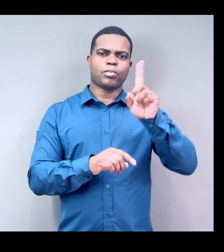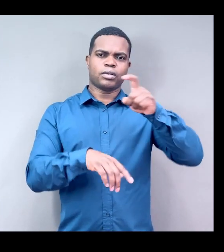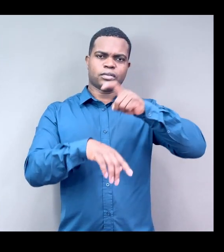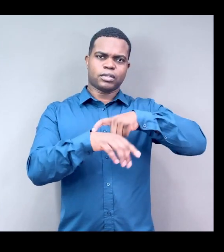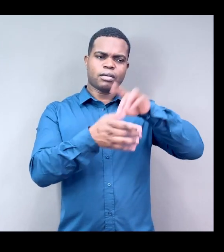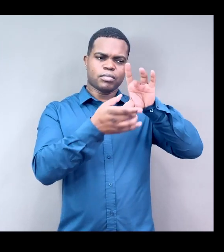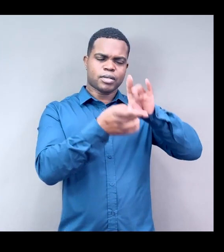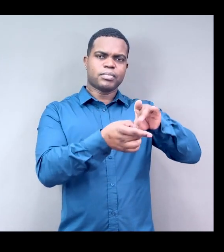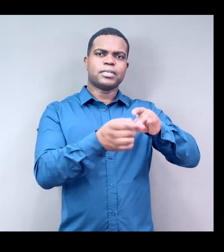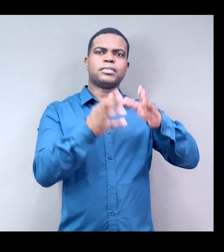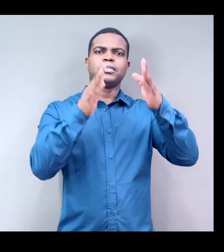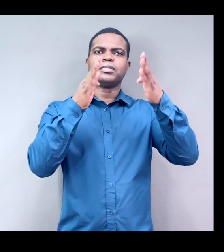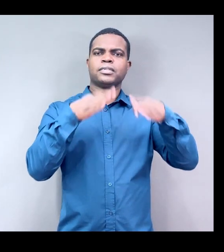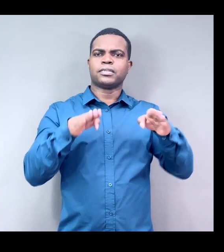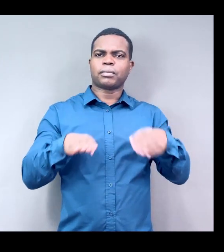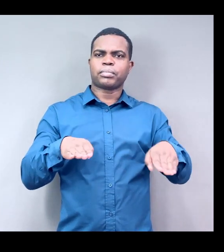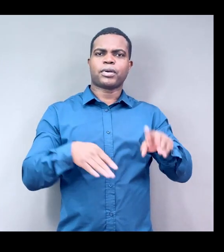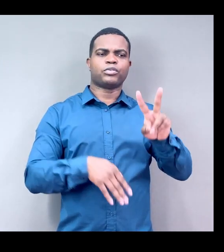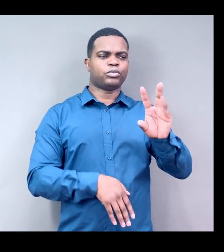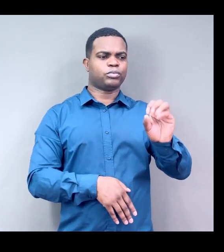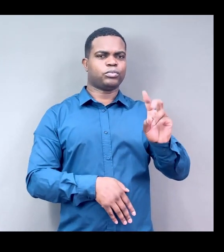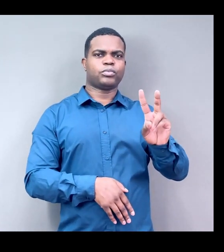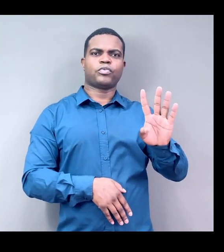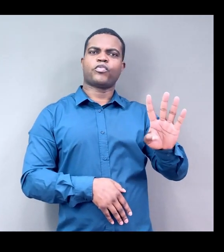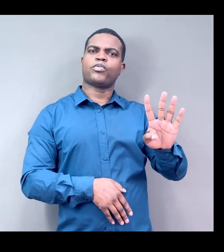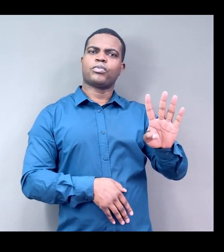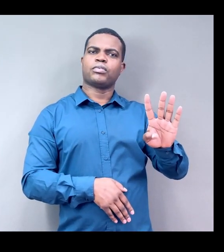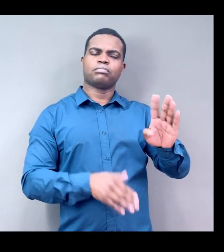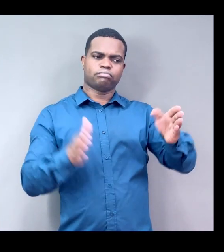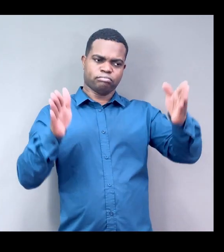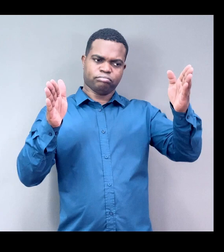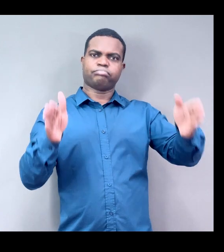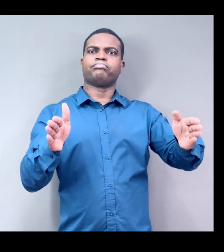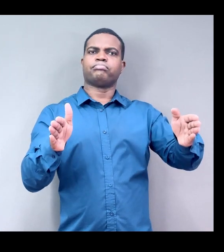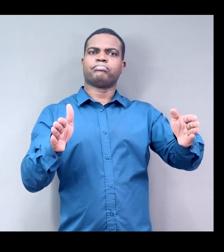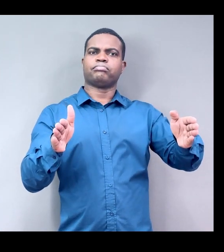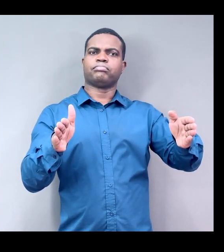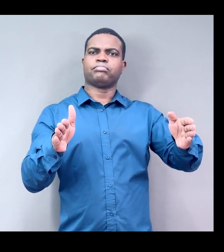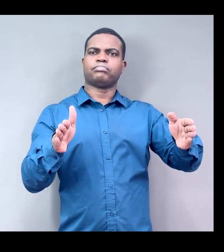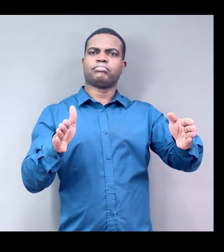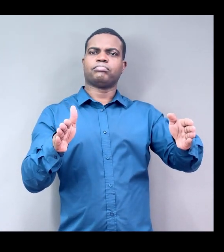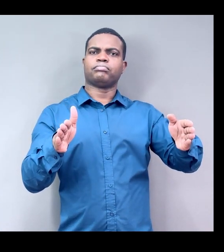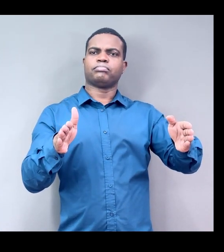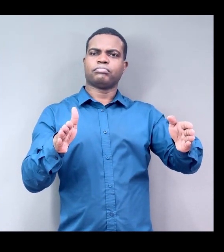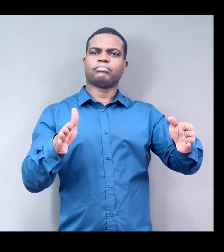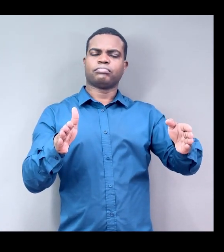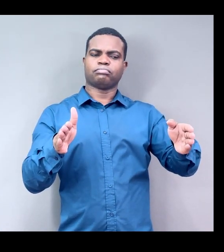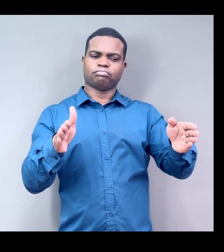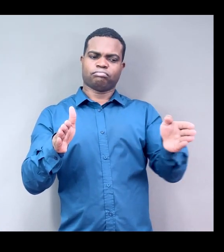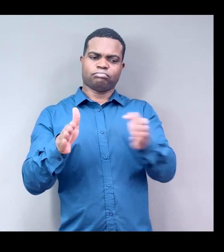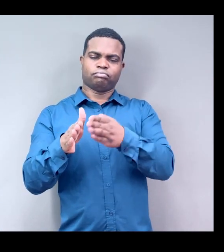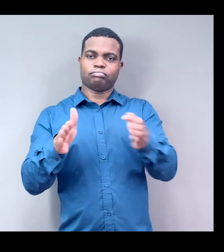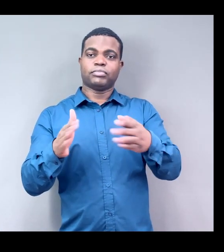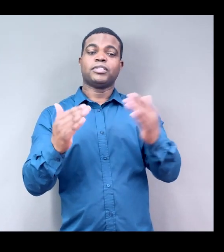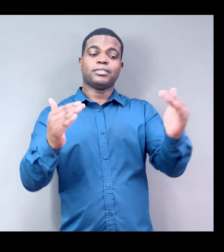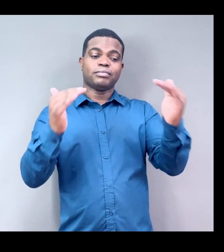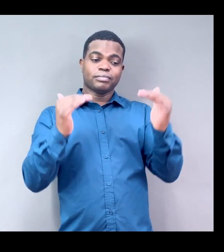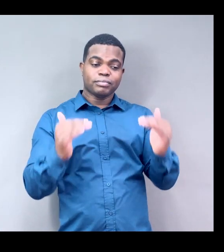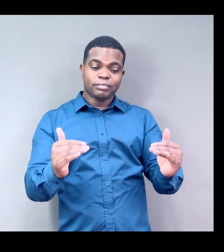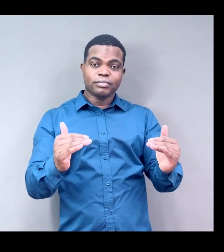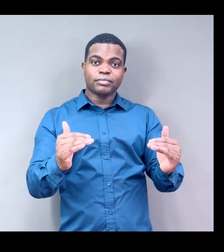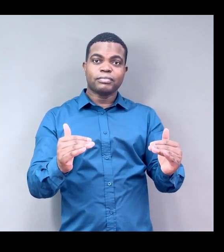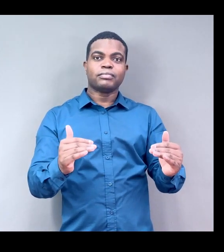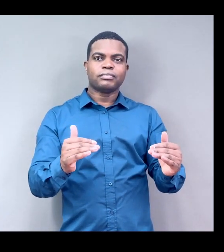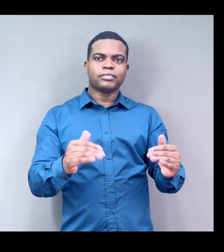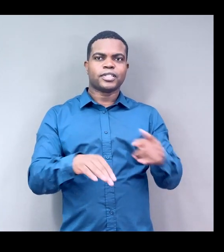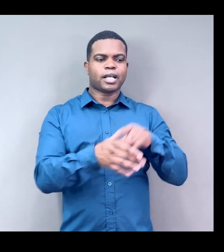They are achievable, they are realistic, and they are time bound. You can see December 2024, and